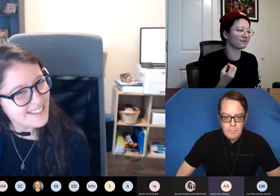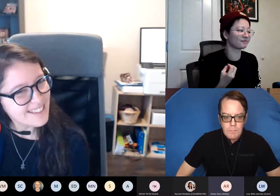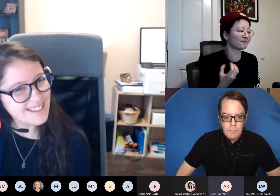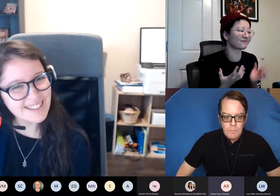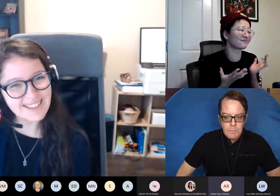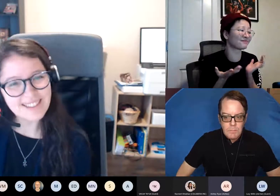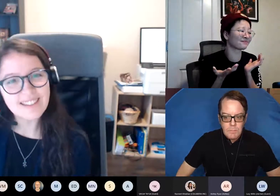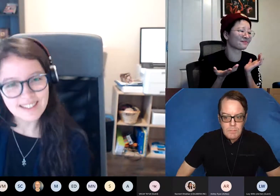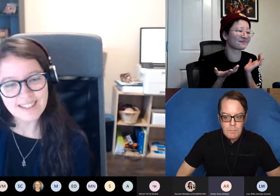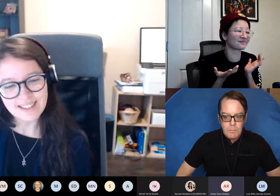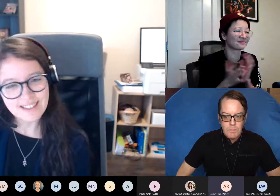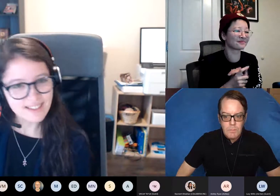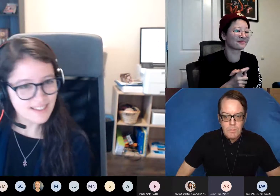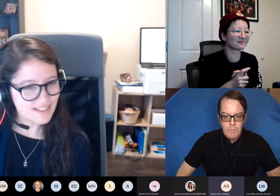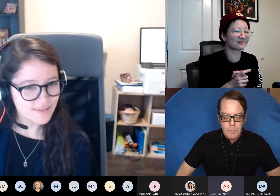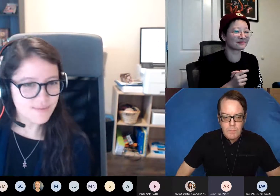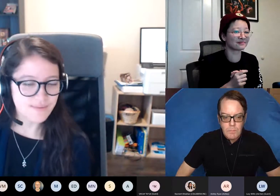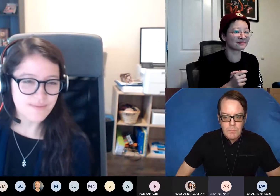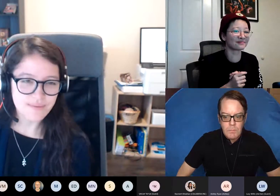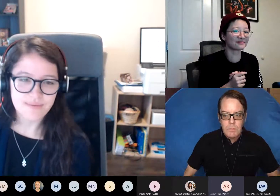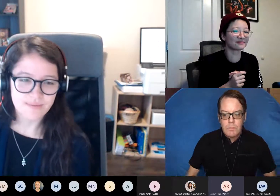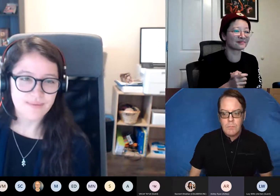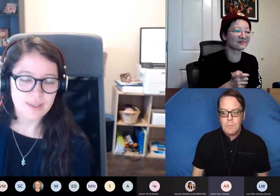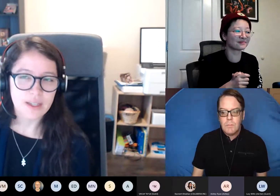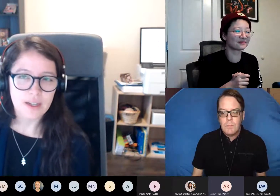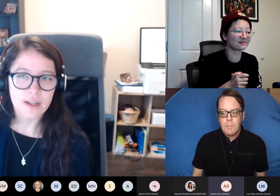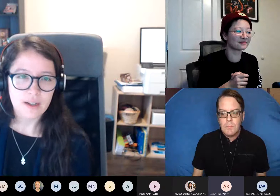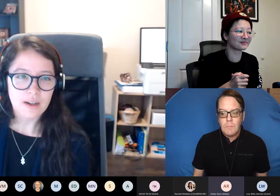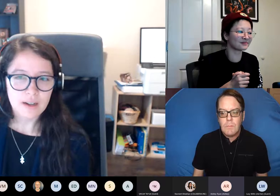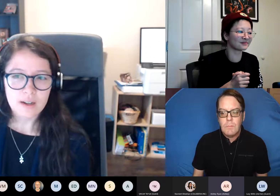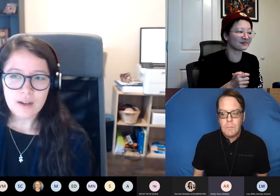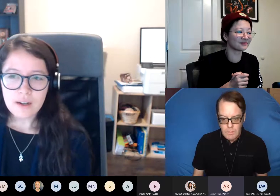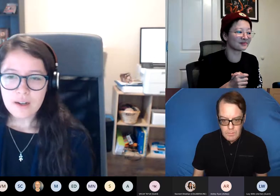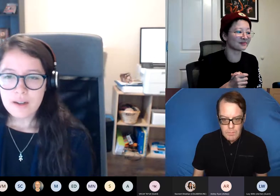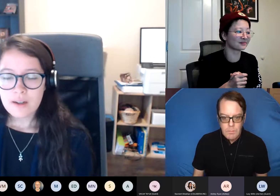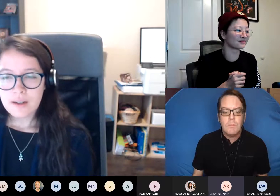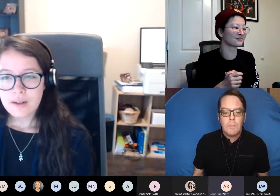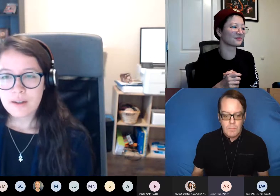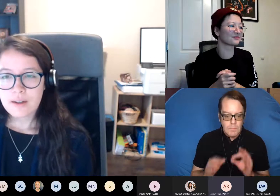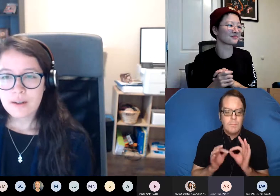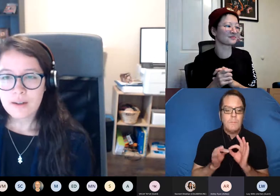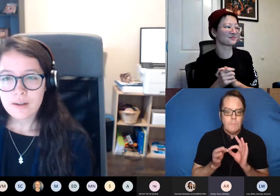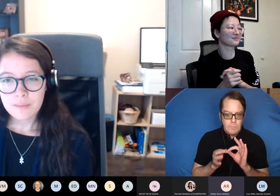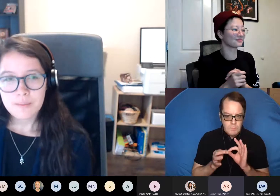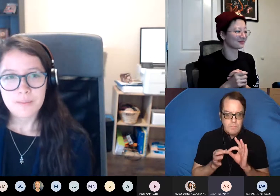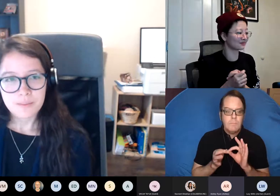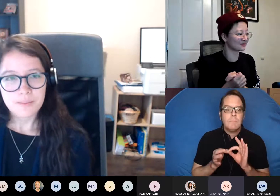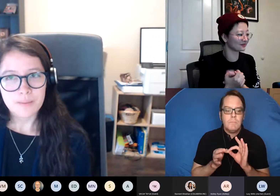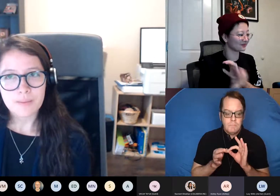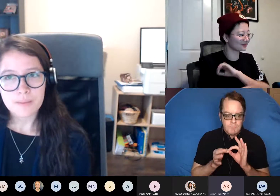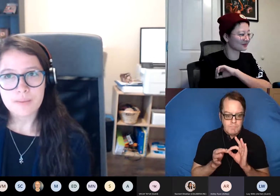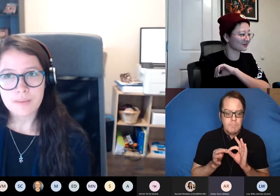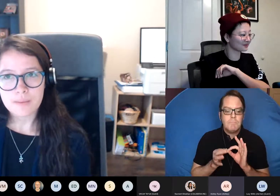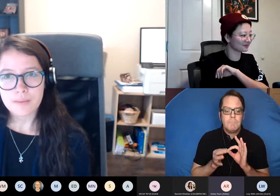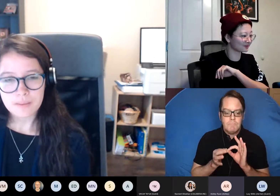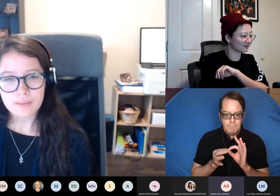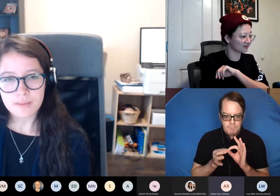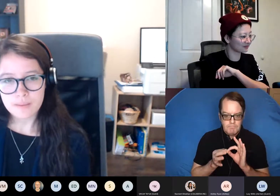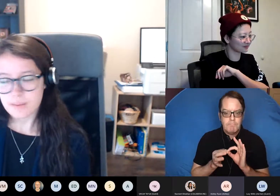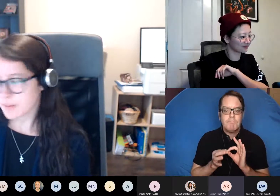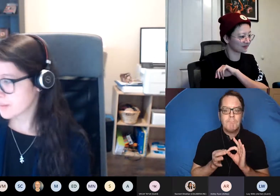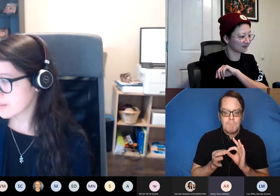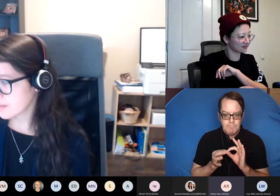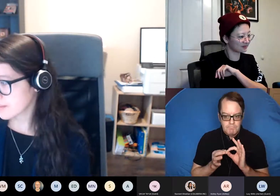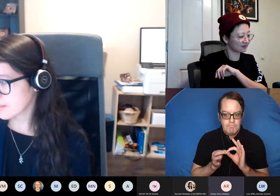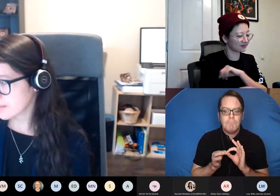example, if you're showing something large, it's not just conveyed with the movement of the hands, but with the change in facial expression and how the